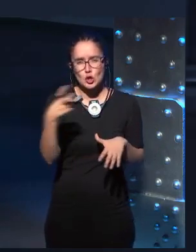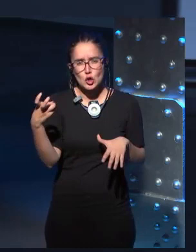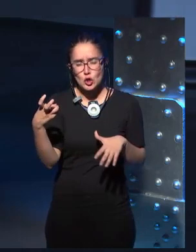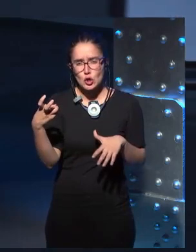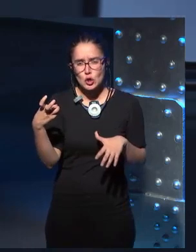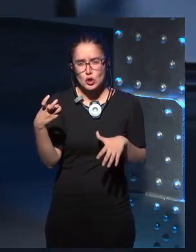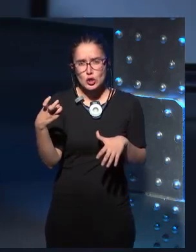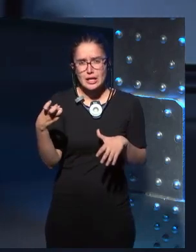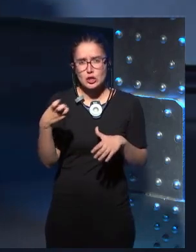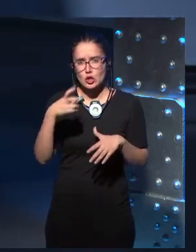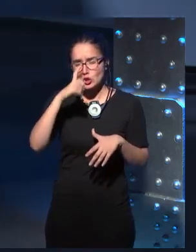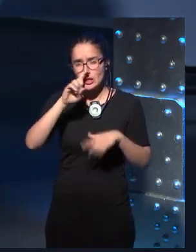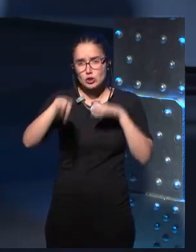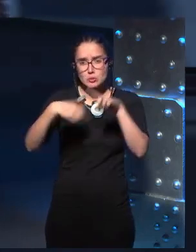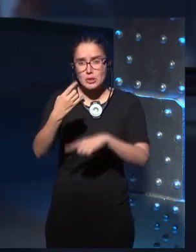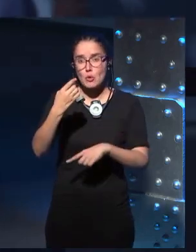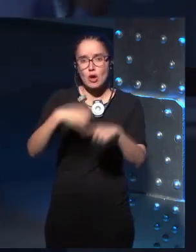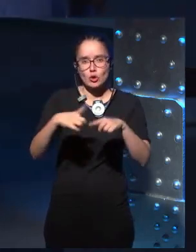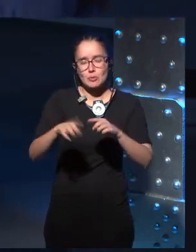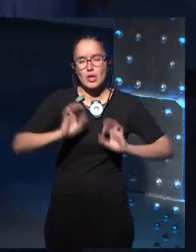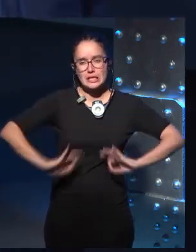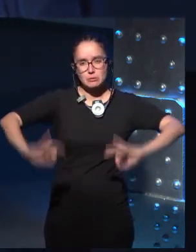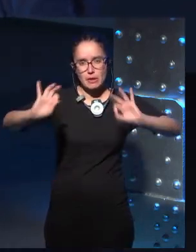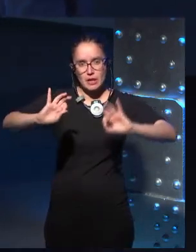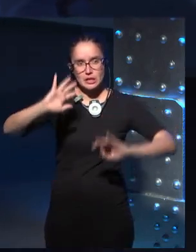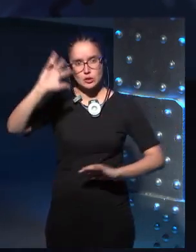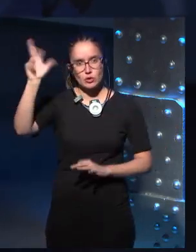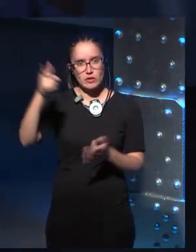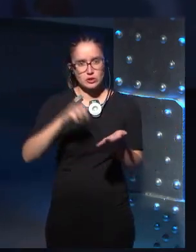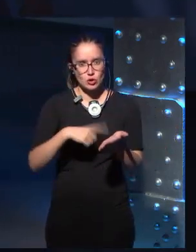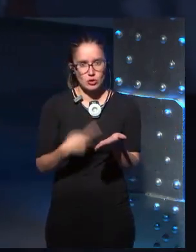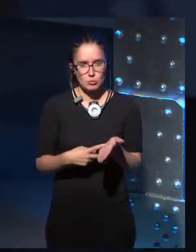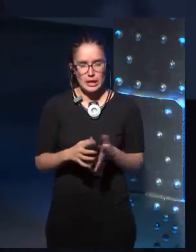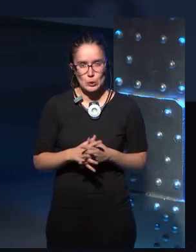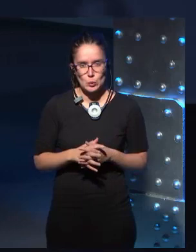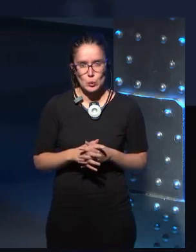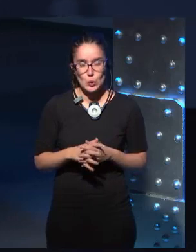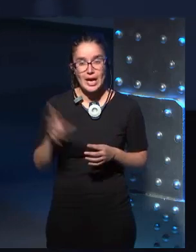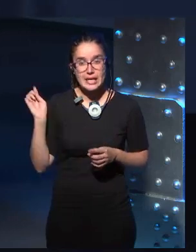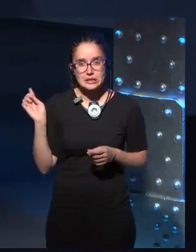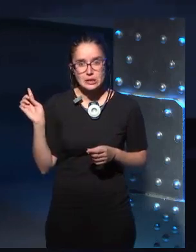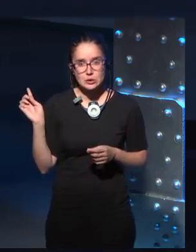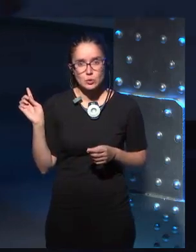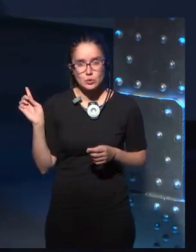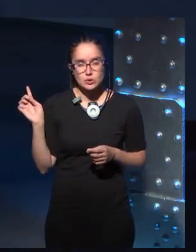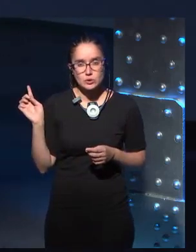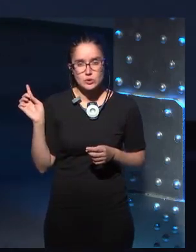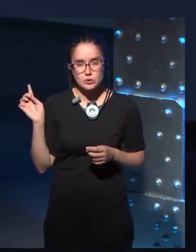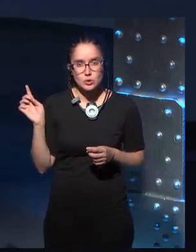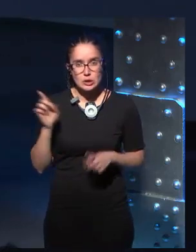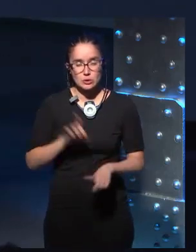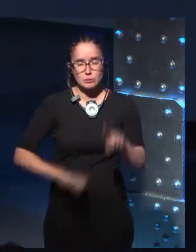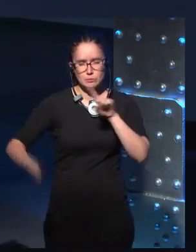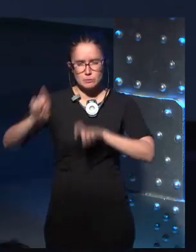thing? Well, that's the whole universe. Make it shrink, because it goes, when you go back in time, it gets smaller